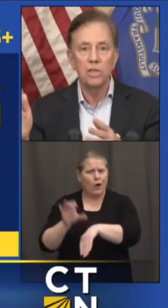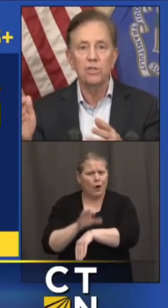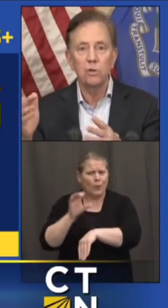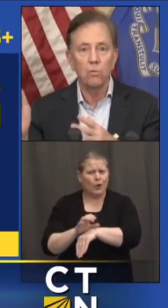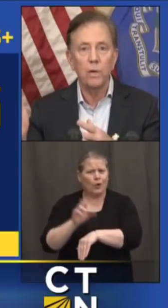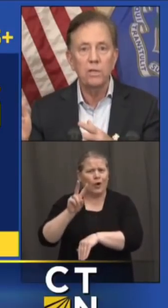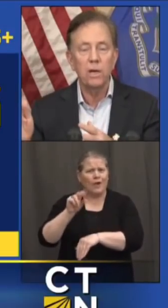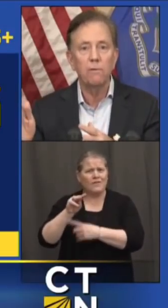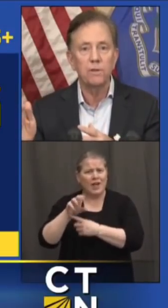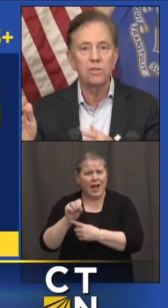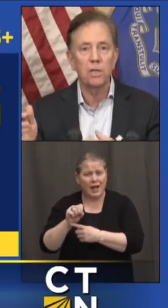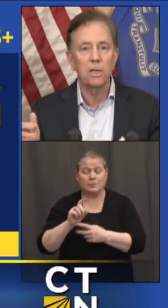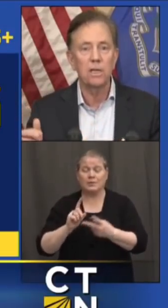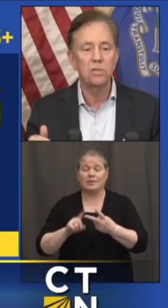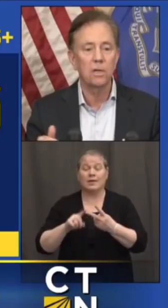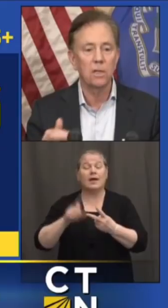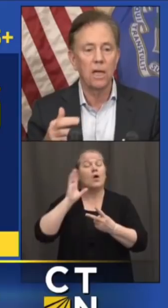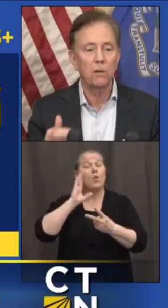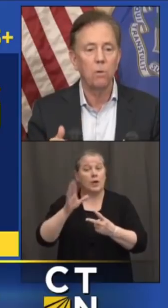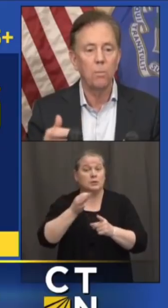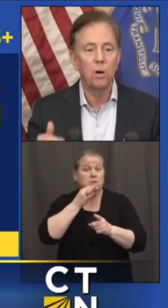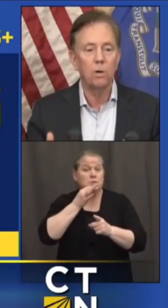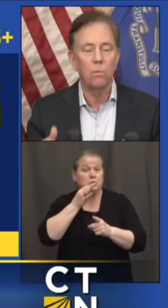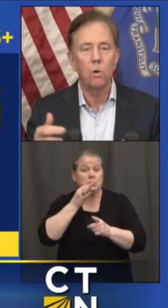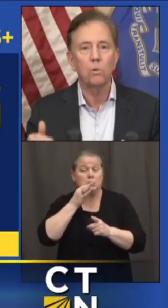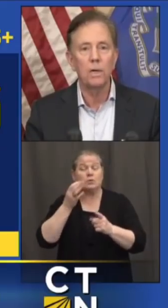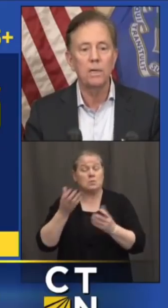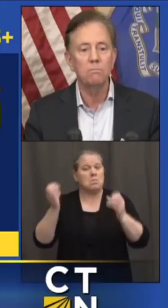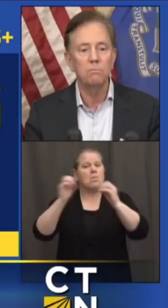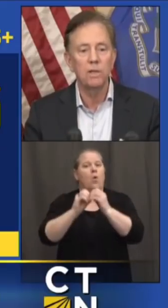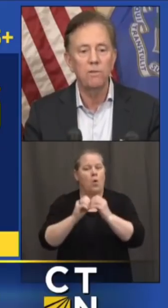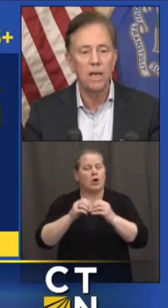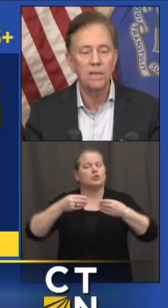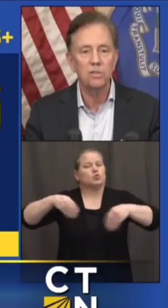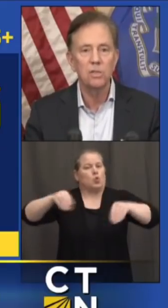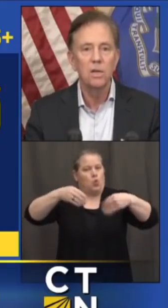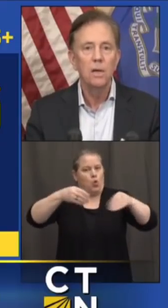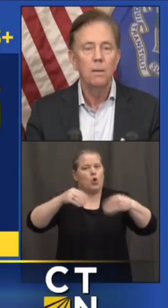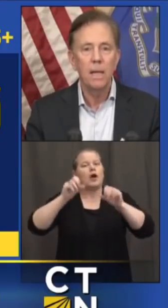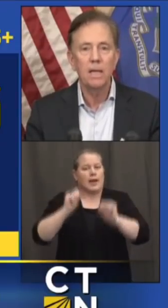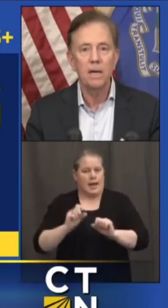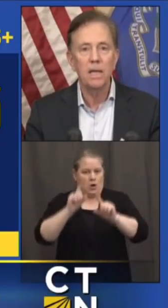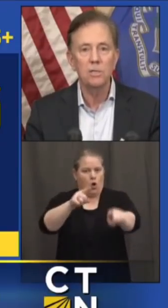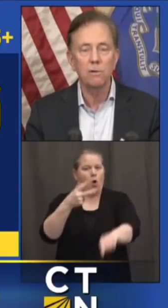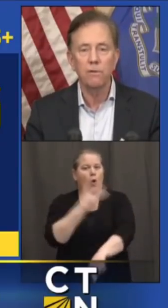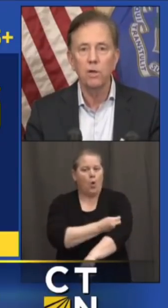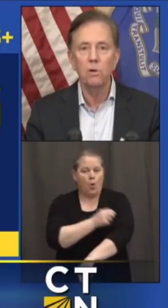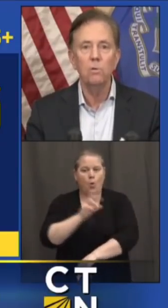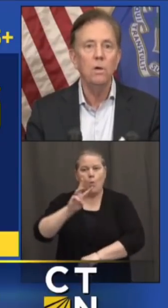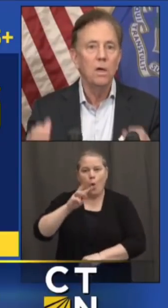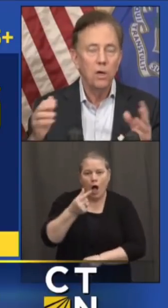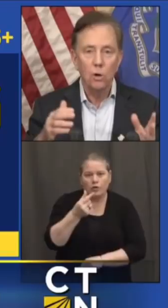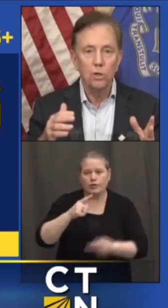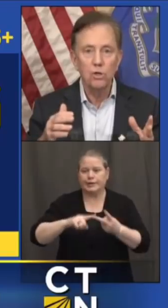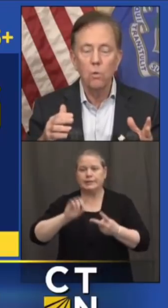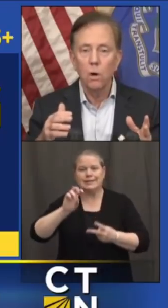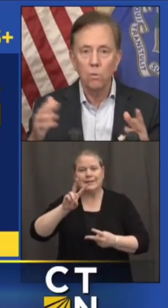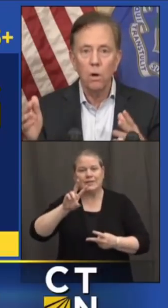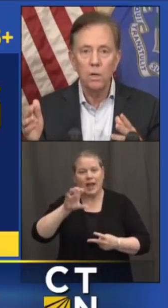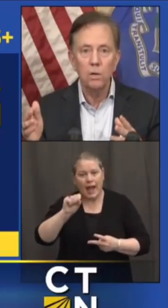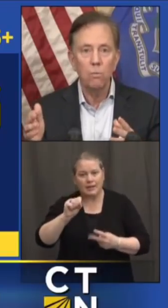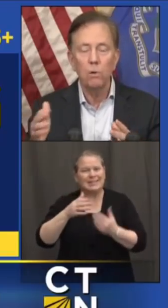out additional retail facilities like Walmart and Walgreens, CVS, making it easier for you. Go